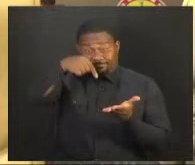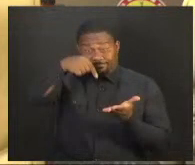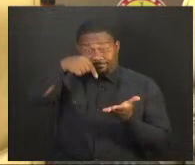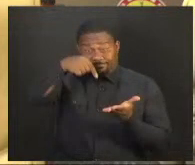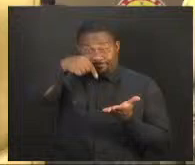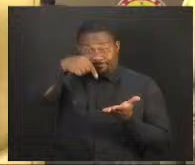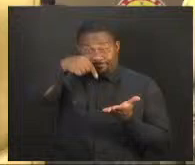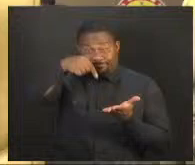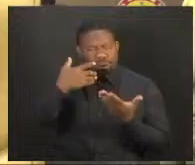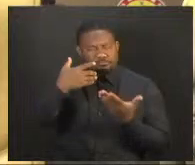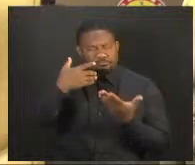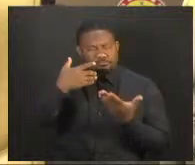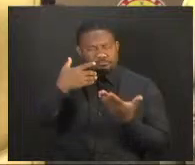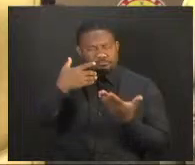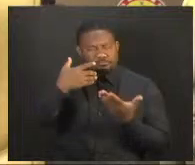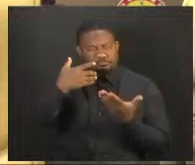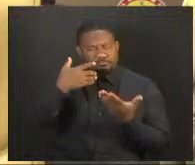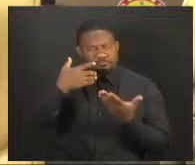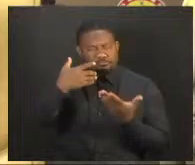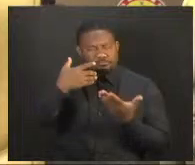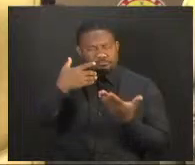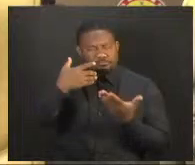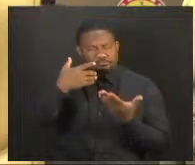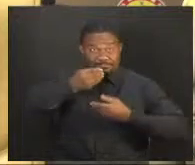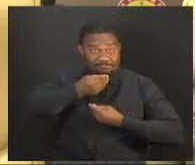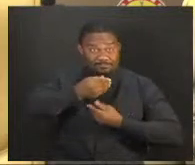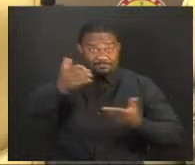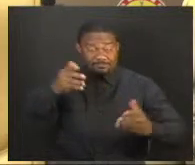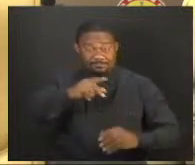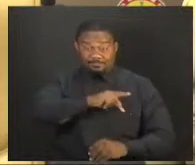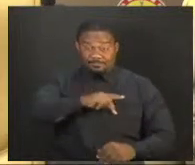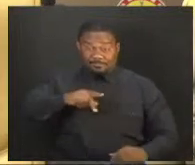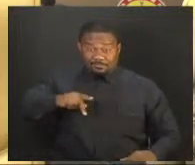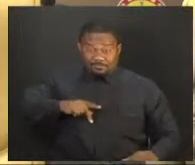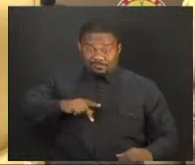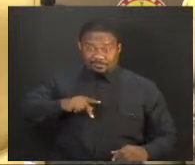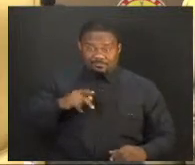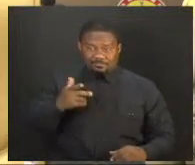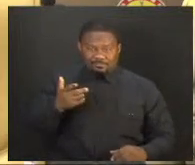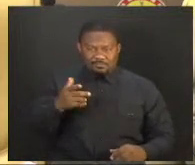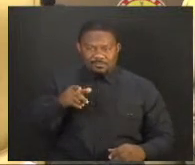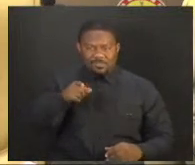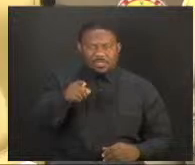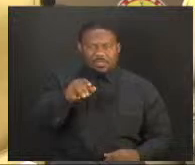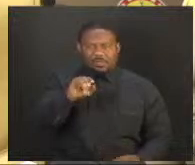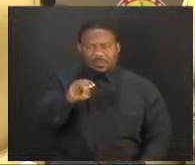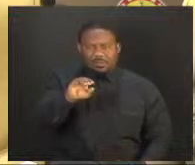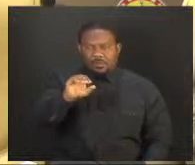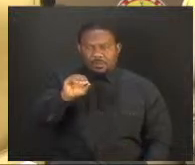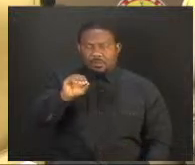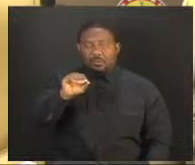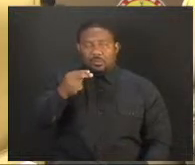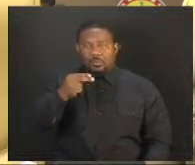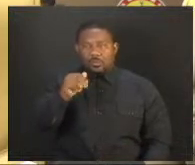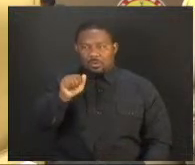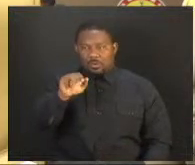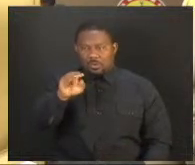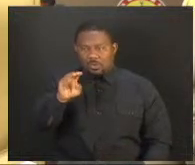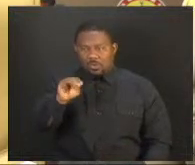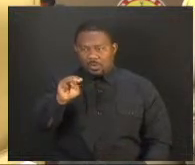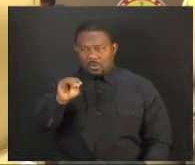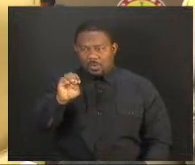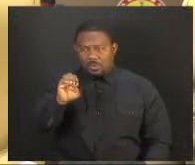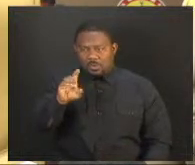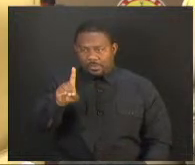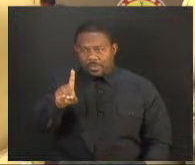communication from His Excellency the President informing the House that the Honourable Mohammed Mubarak Muntaka has